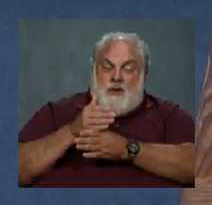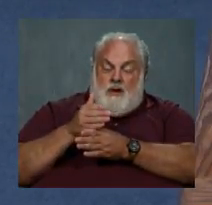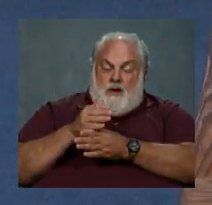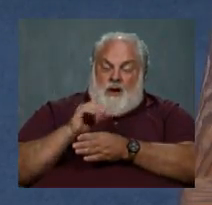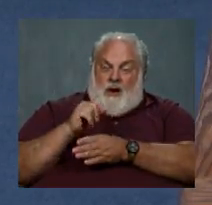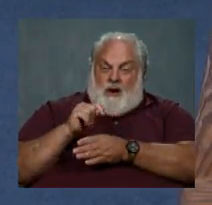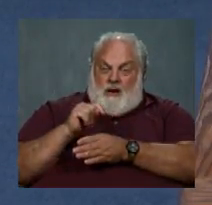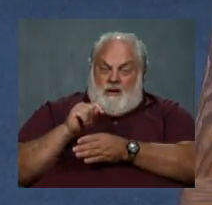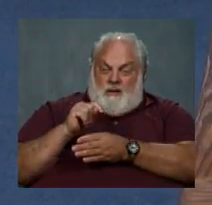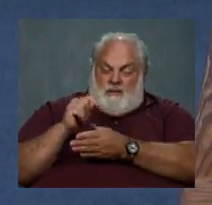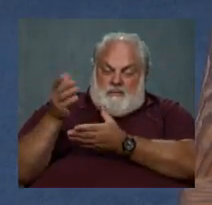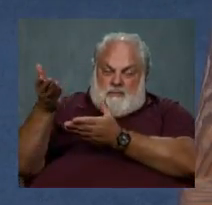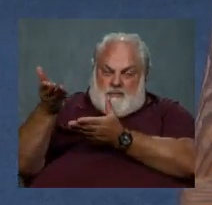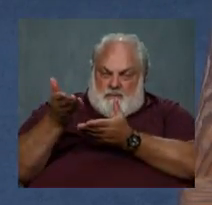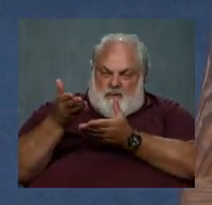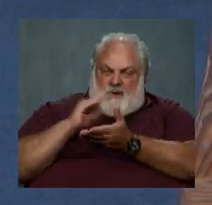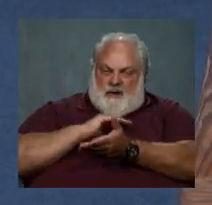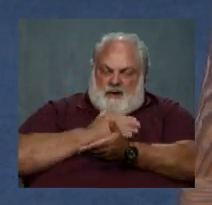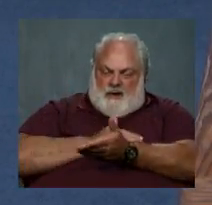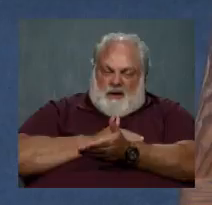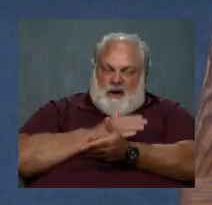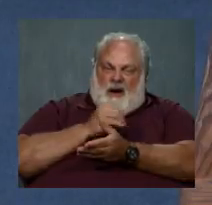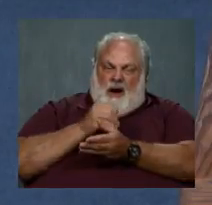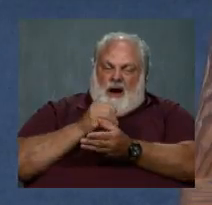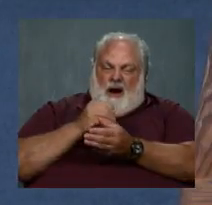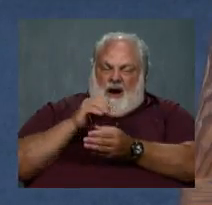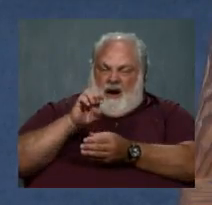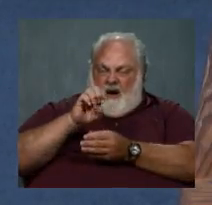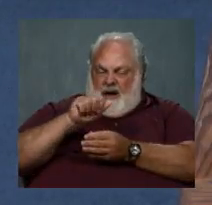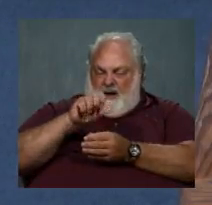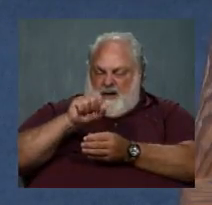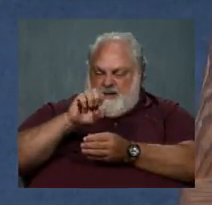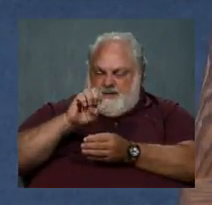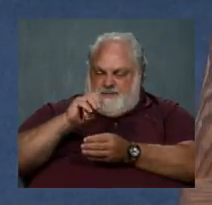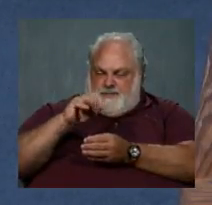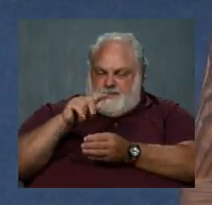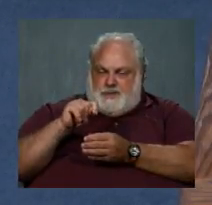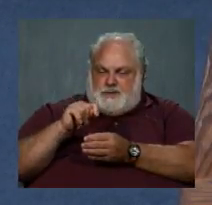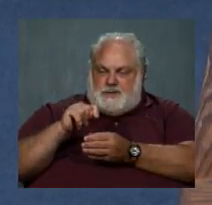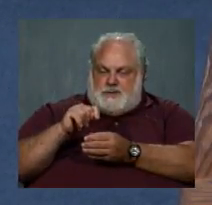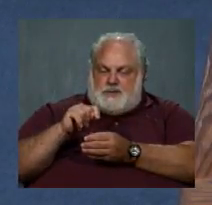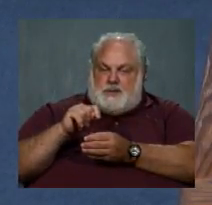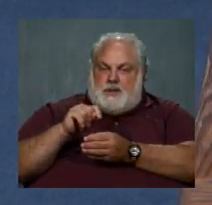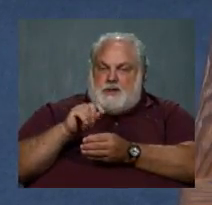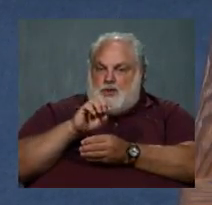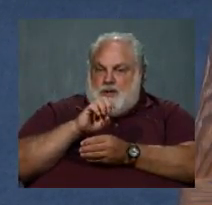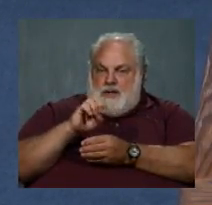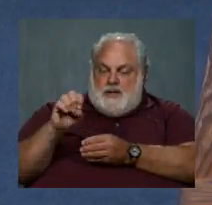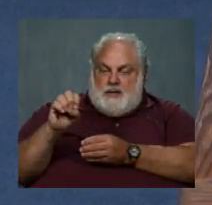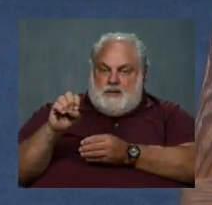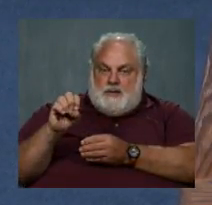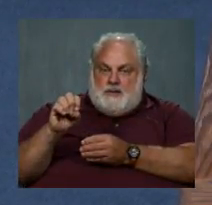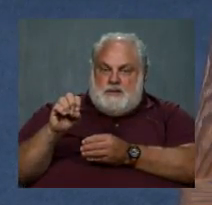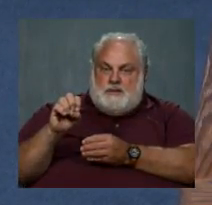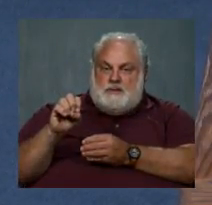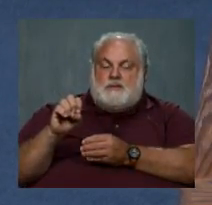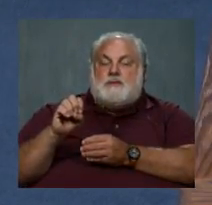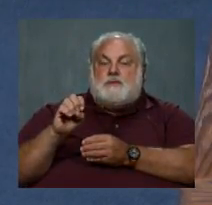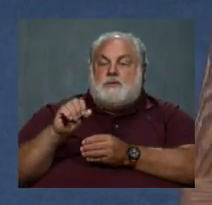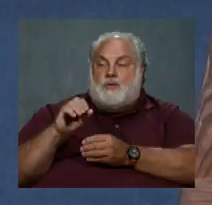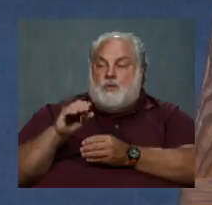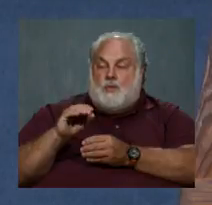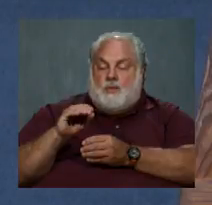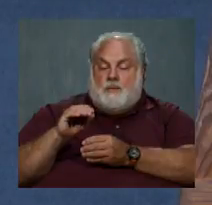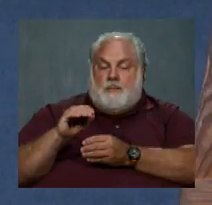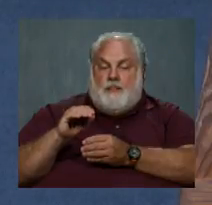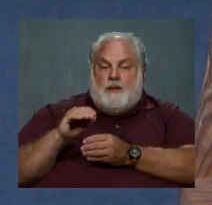of getting power to the location, and we would also share some of the easements coming back to the east. Okay. So that there would